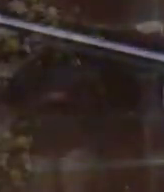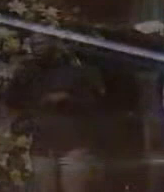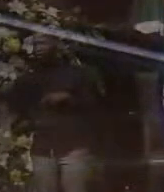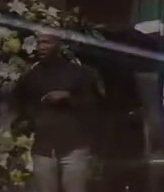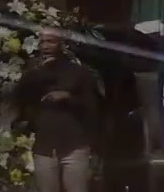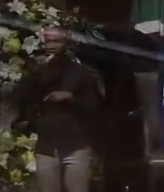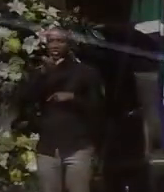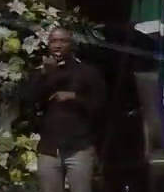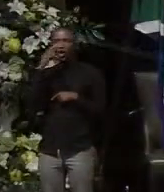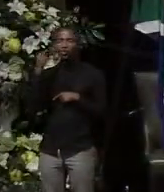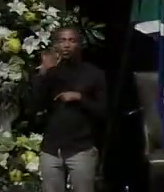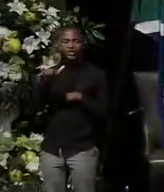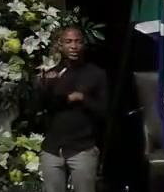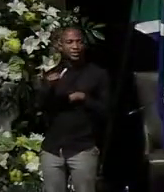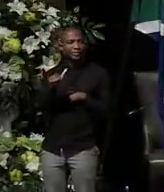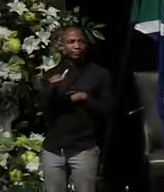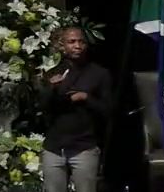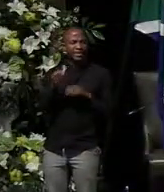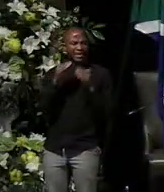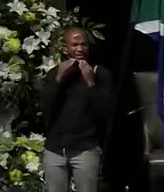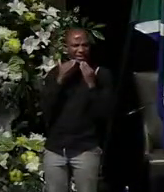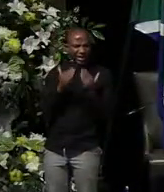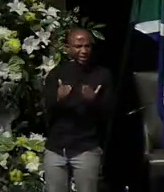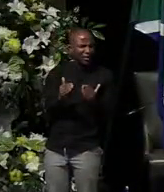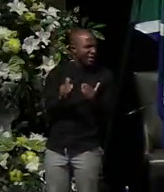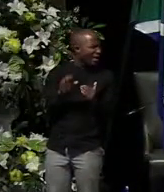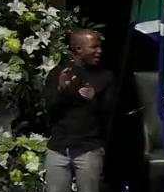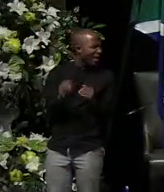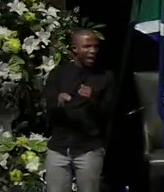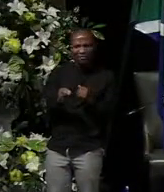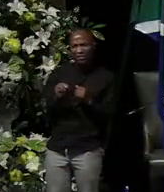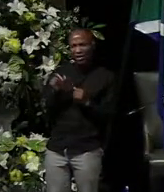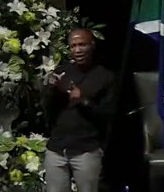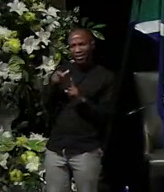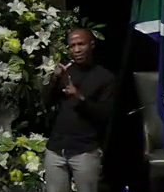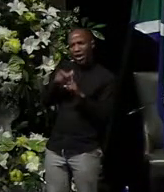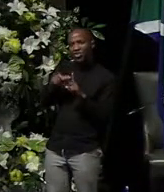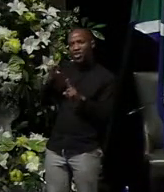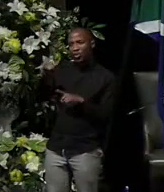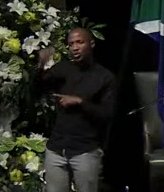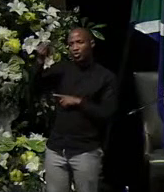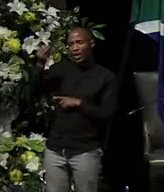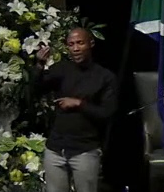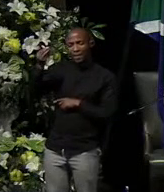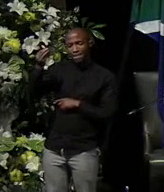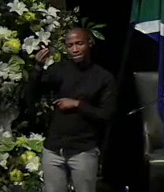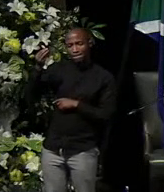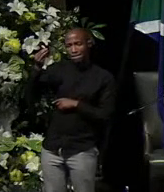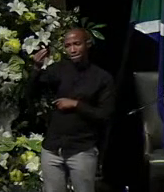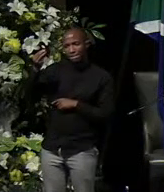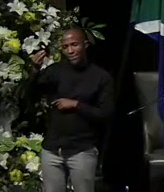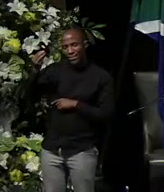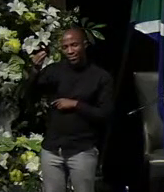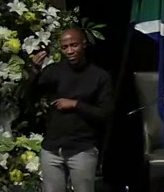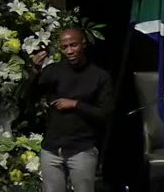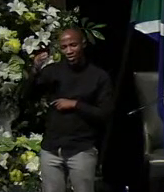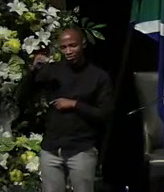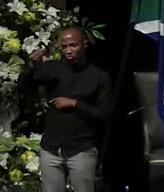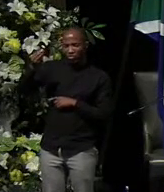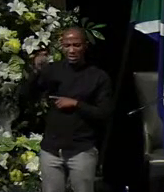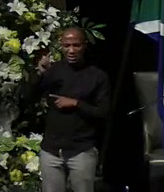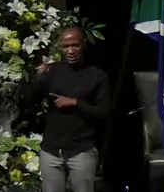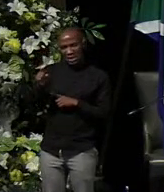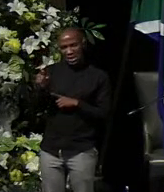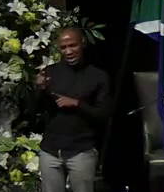much there is this fellow South African yeah I owe him